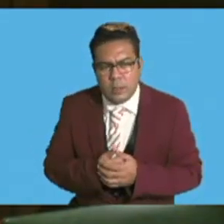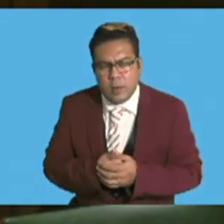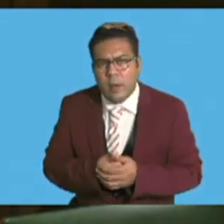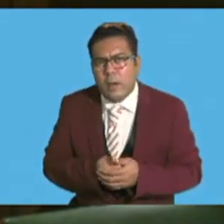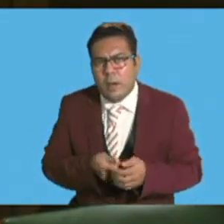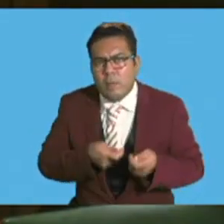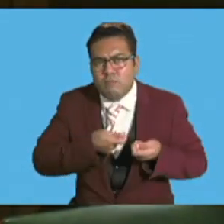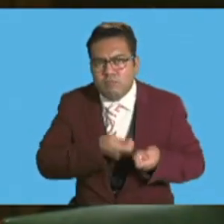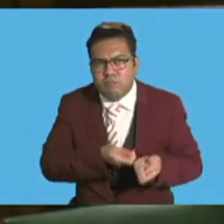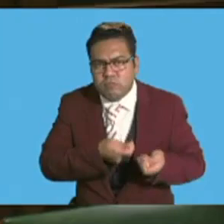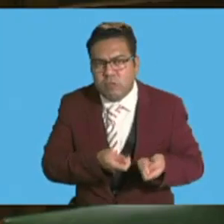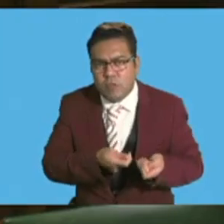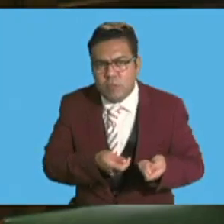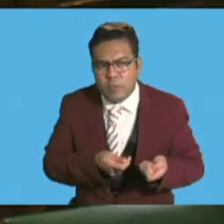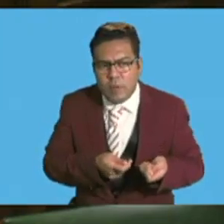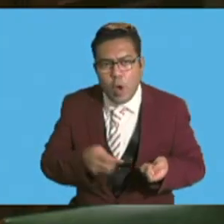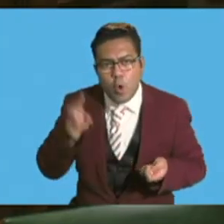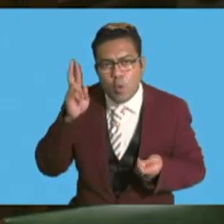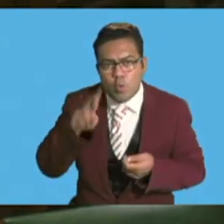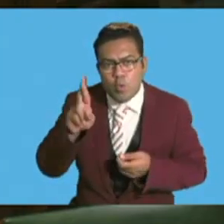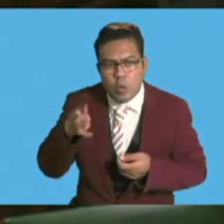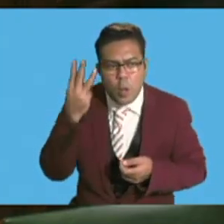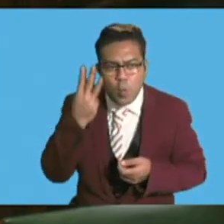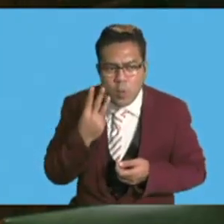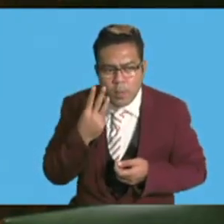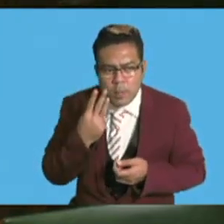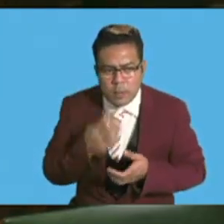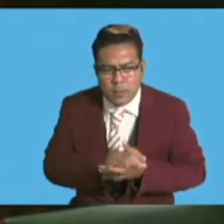And to suggest that rural